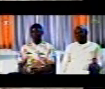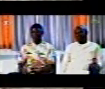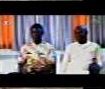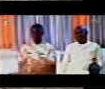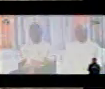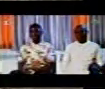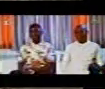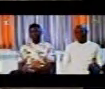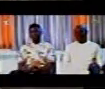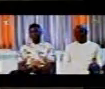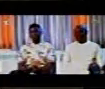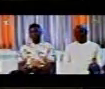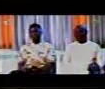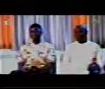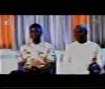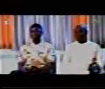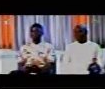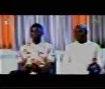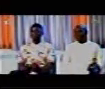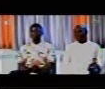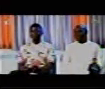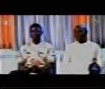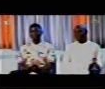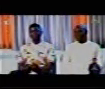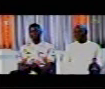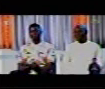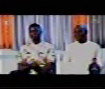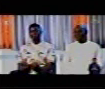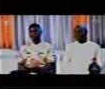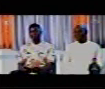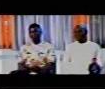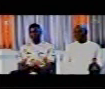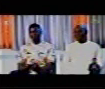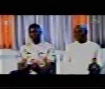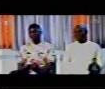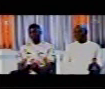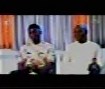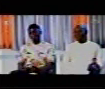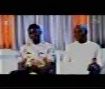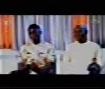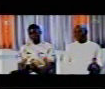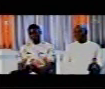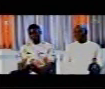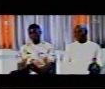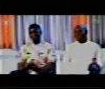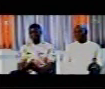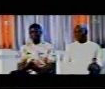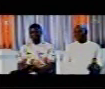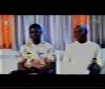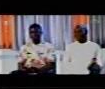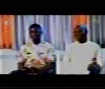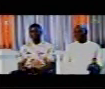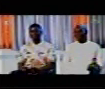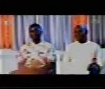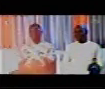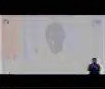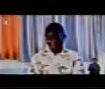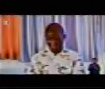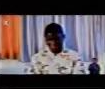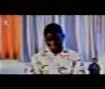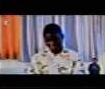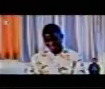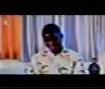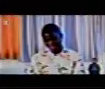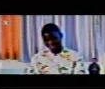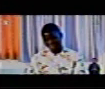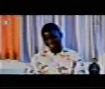God, remove it in the name of Jesus. Anything that will stand against my prayer, oh God, remove it. Remove it.